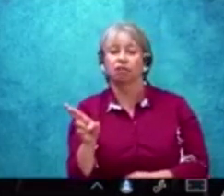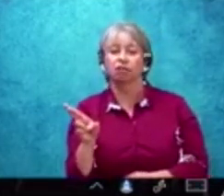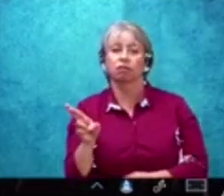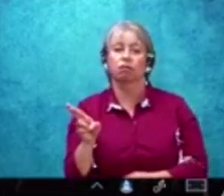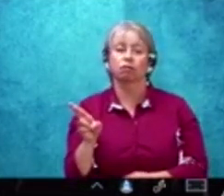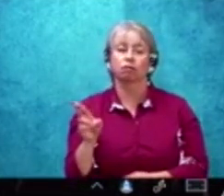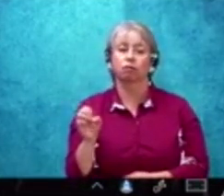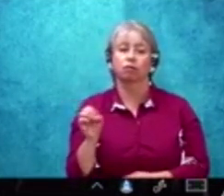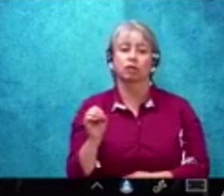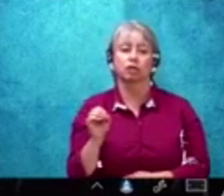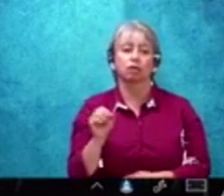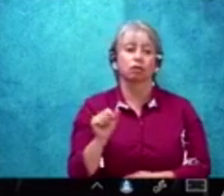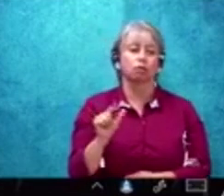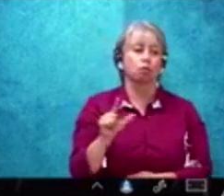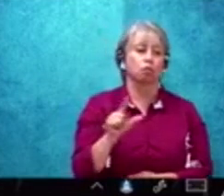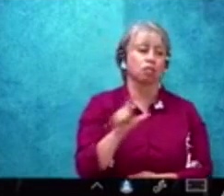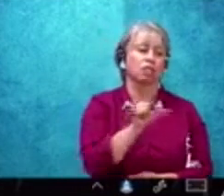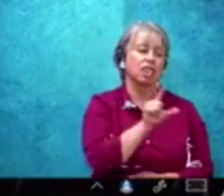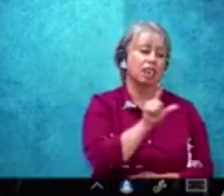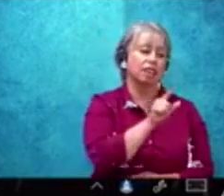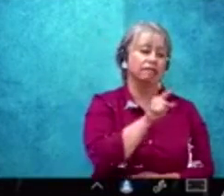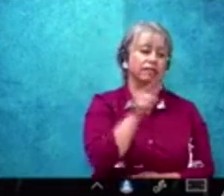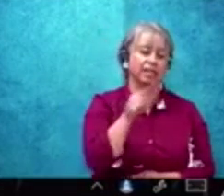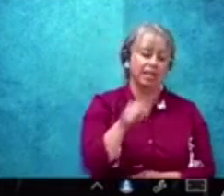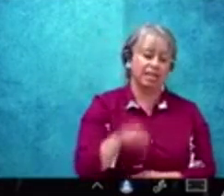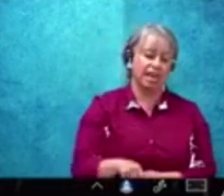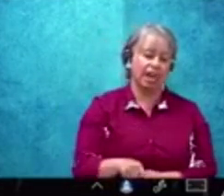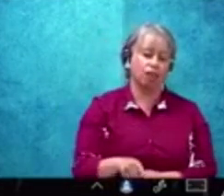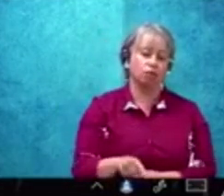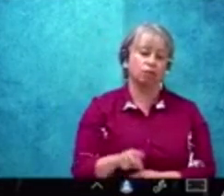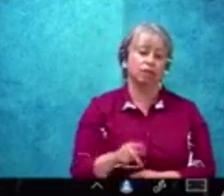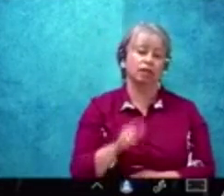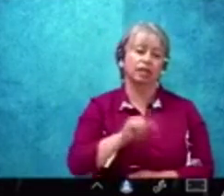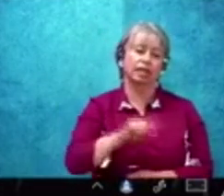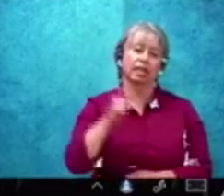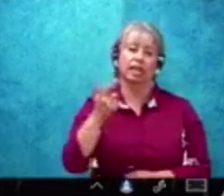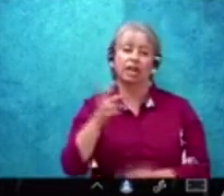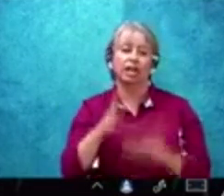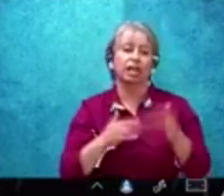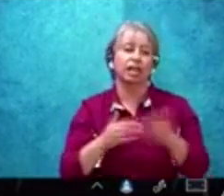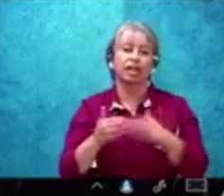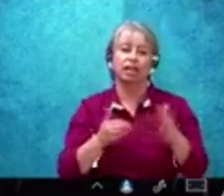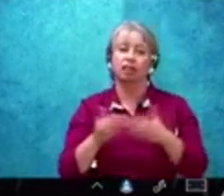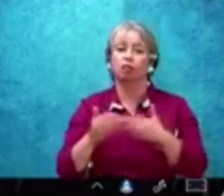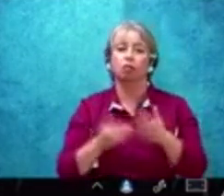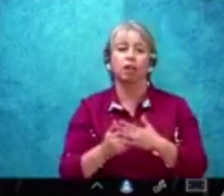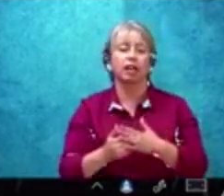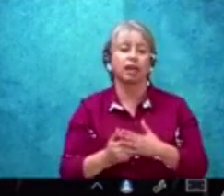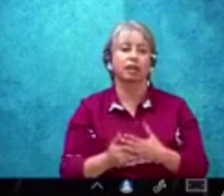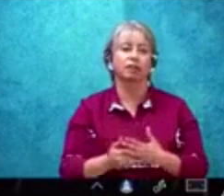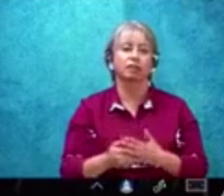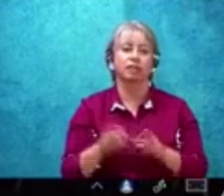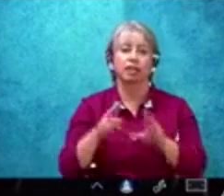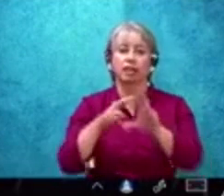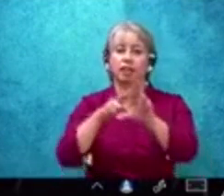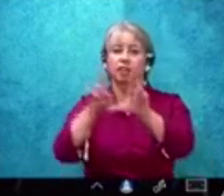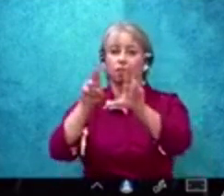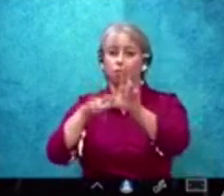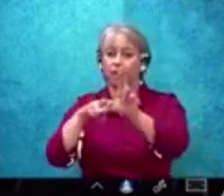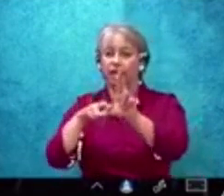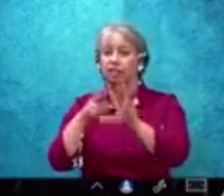left and down, you'll notice that either way would work. We created a right triangle with a